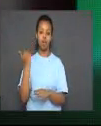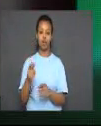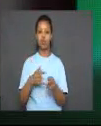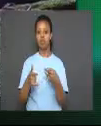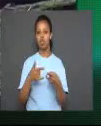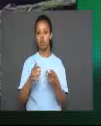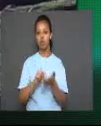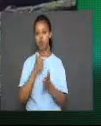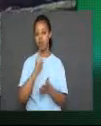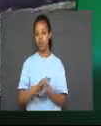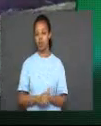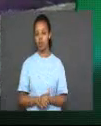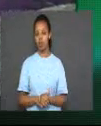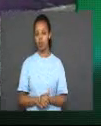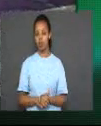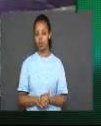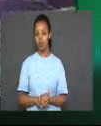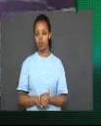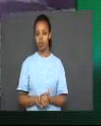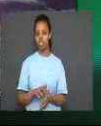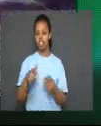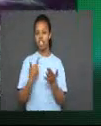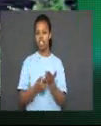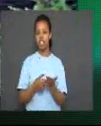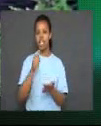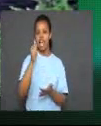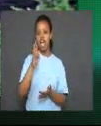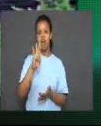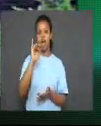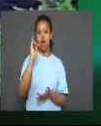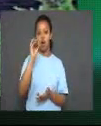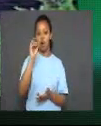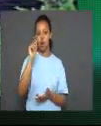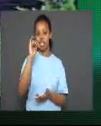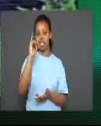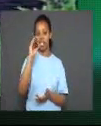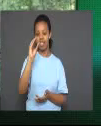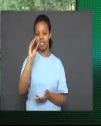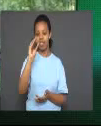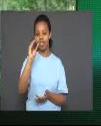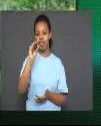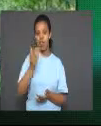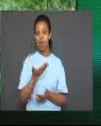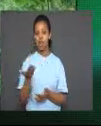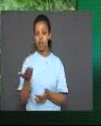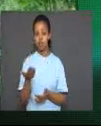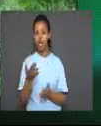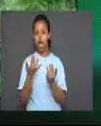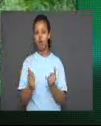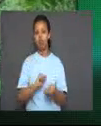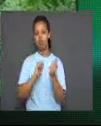species, while changing the abiotic conditions yet again.